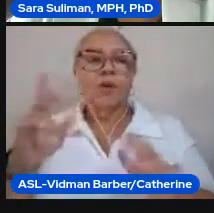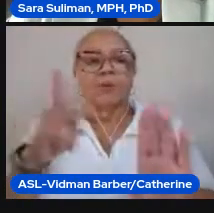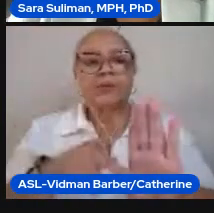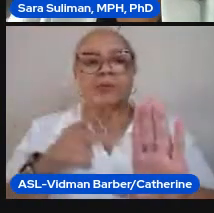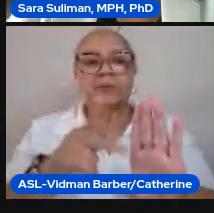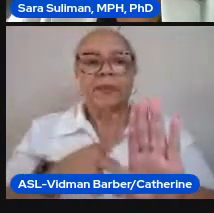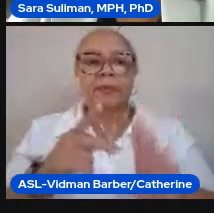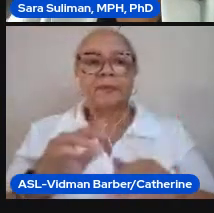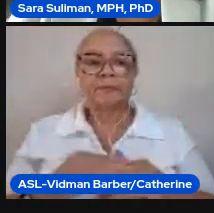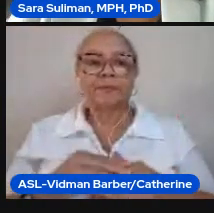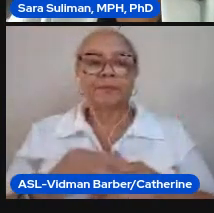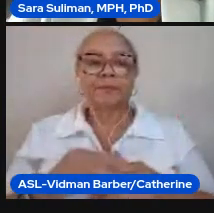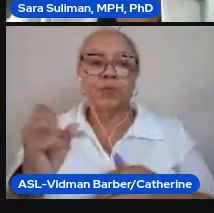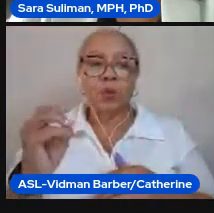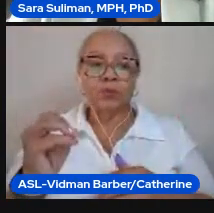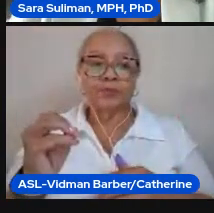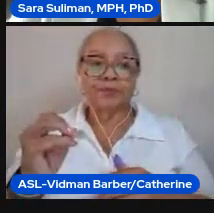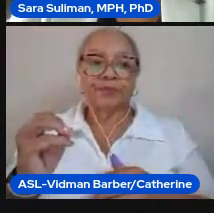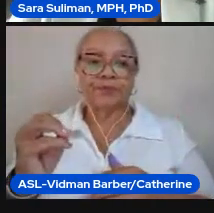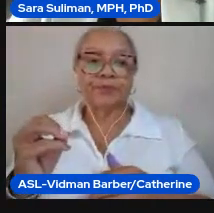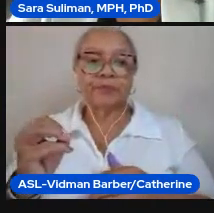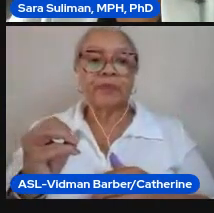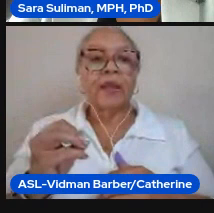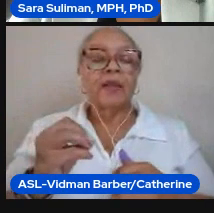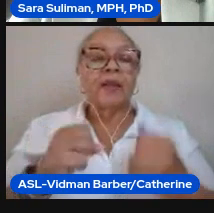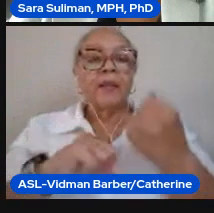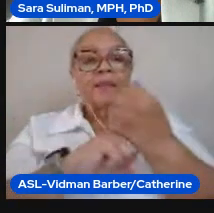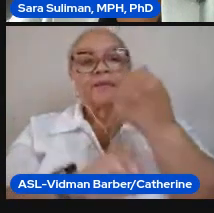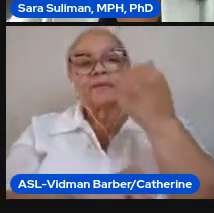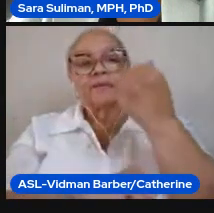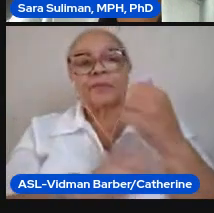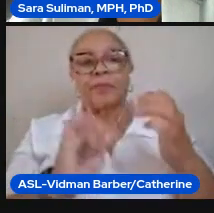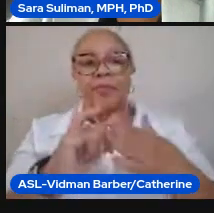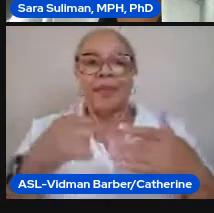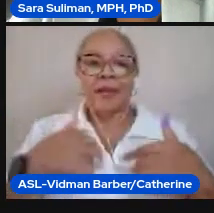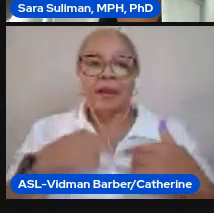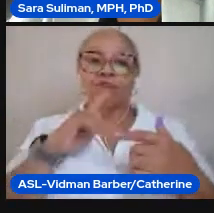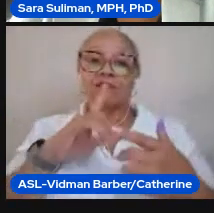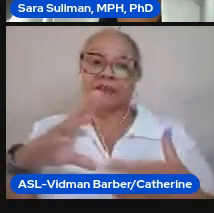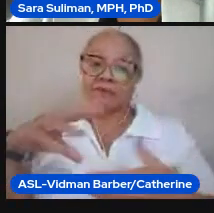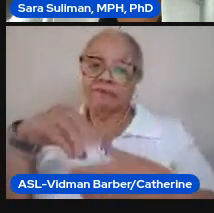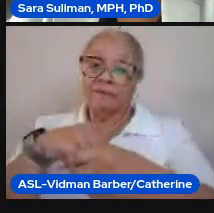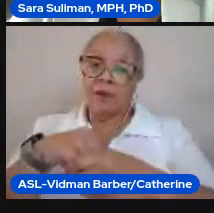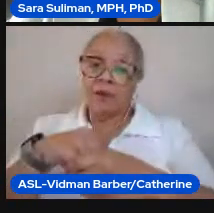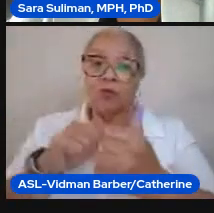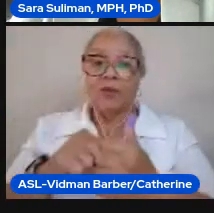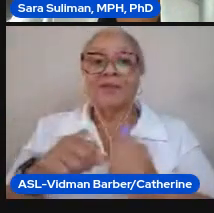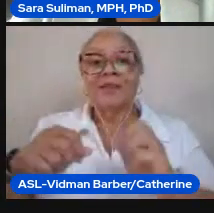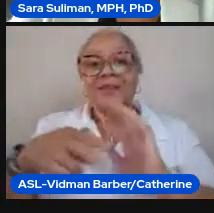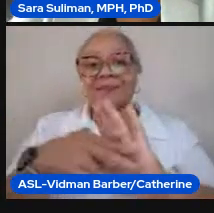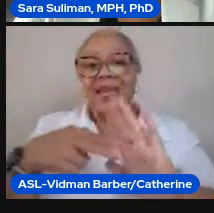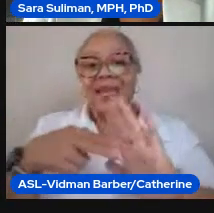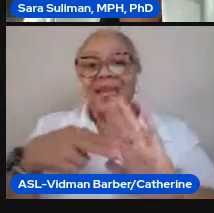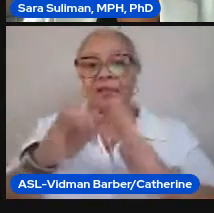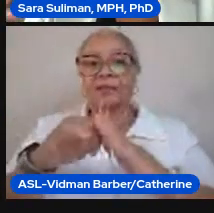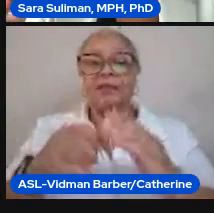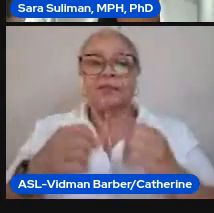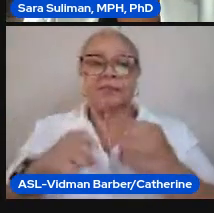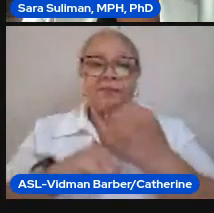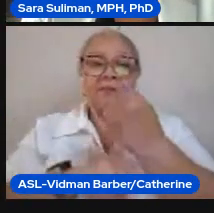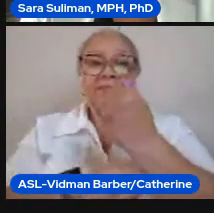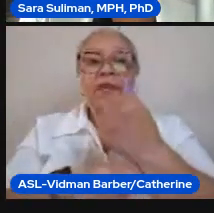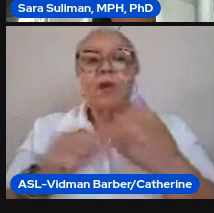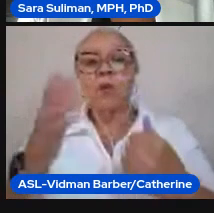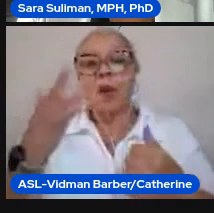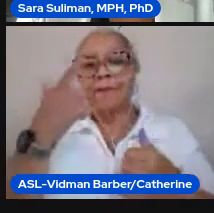participating. So the pillar that I've been mostly involved with was the diagnostics pillar, and this is because I